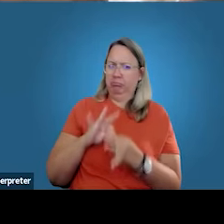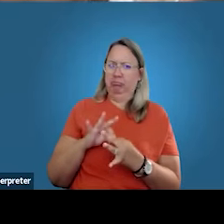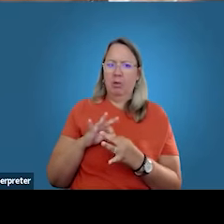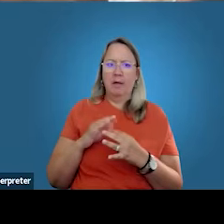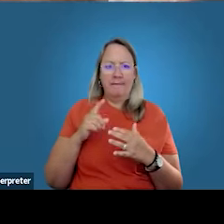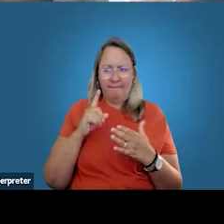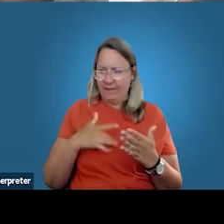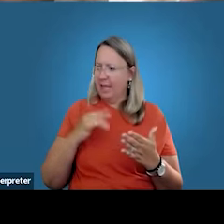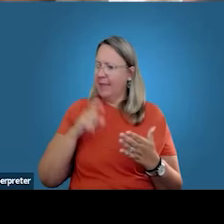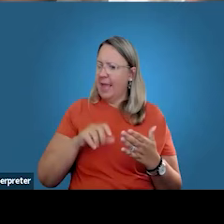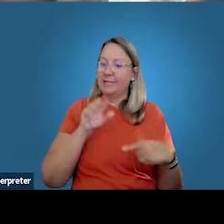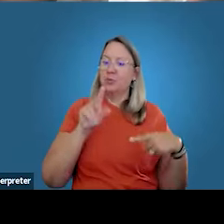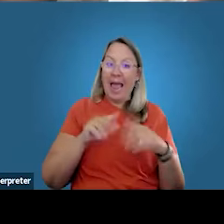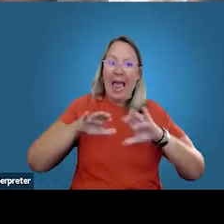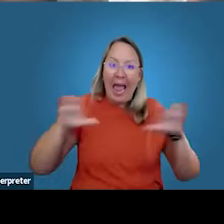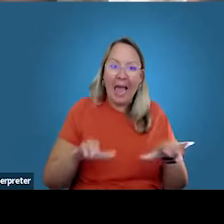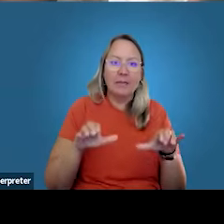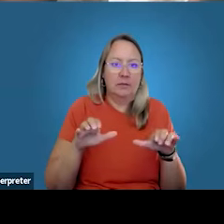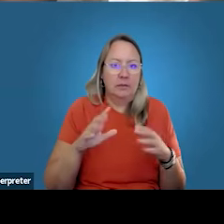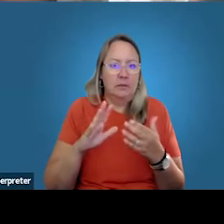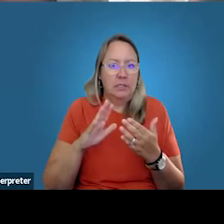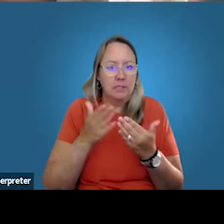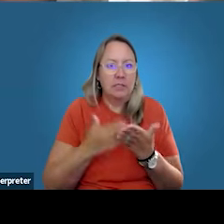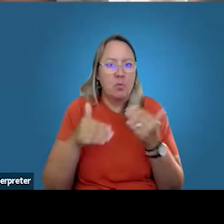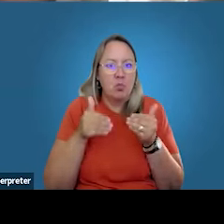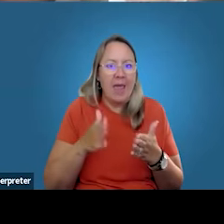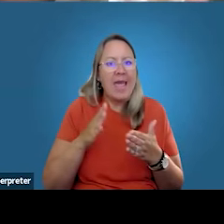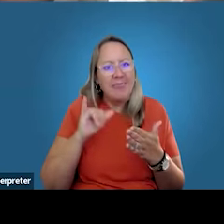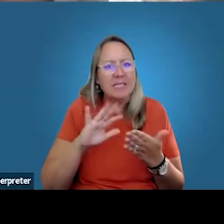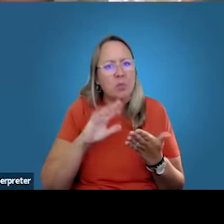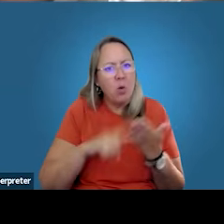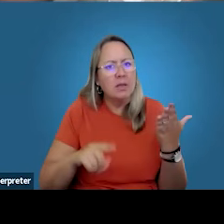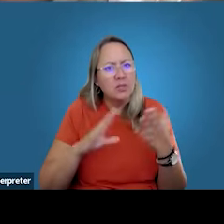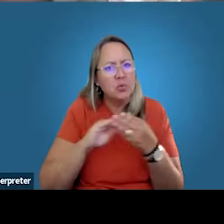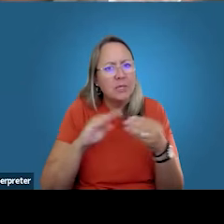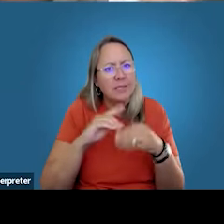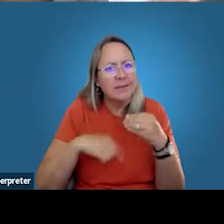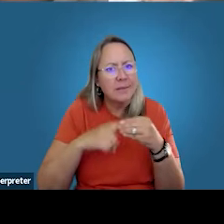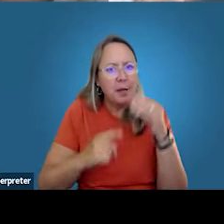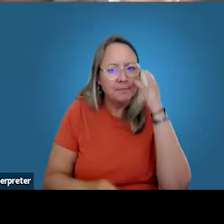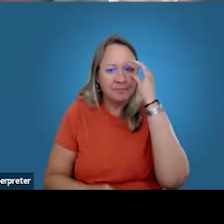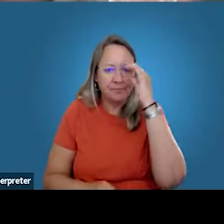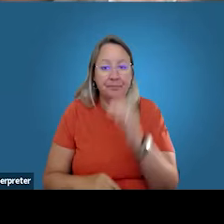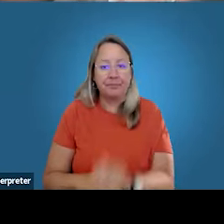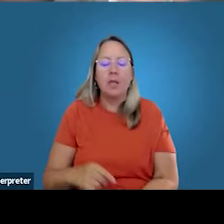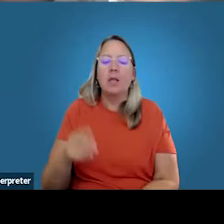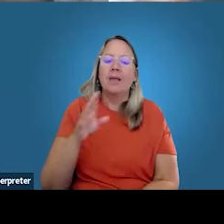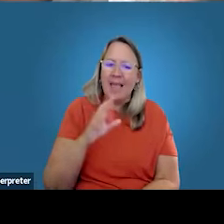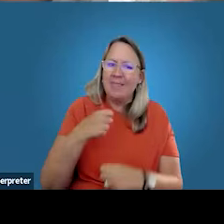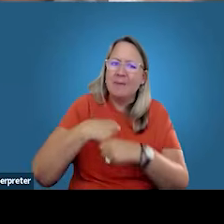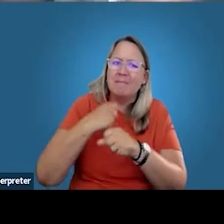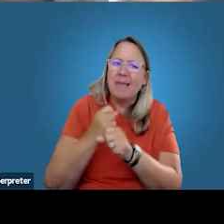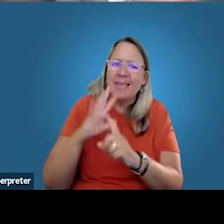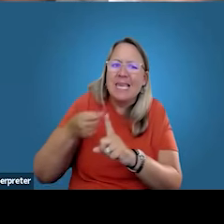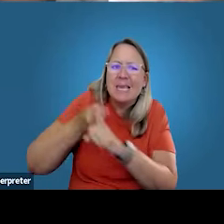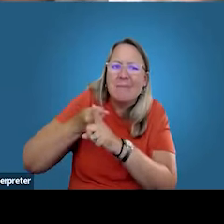act in some way. And that's what we want to do with our storytelling. And then finally, great stories have to create impact. As we said before, people want to feel like they've